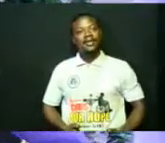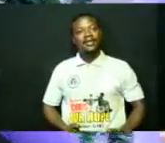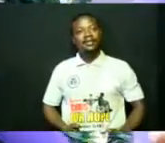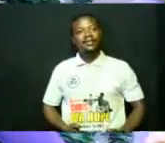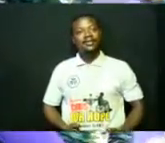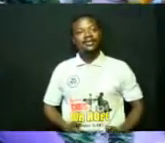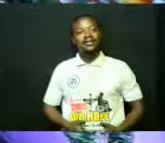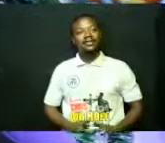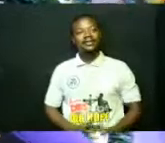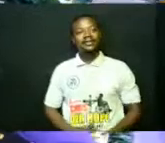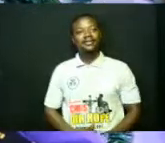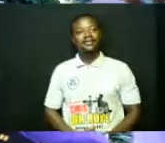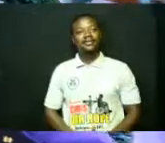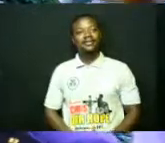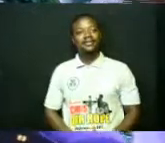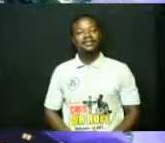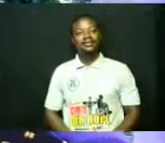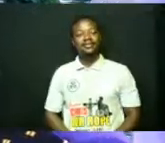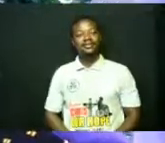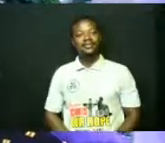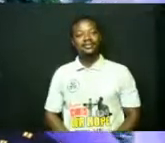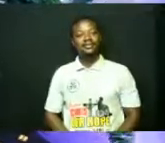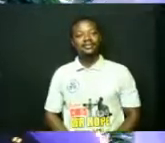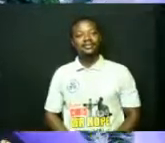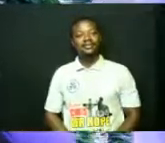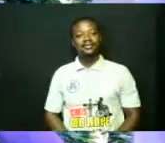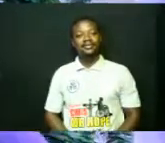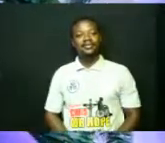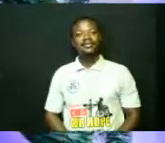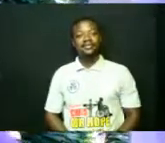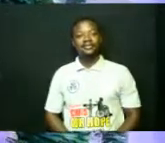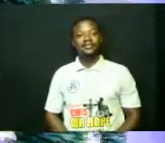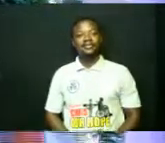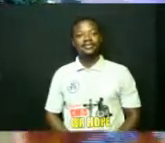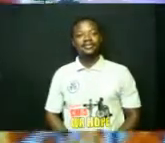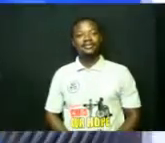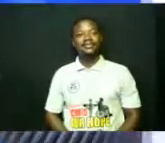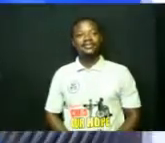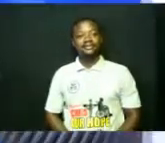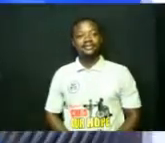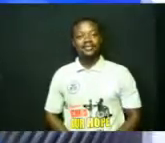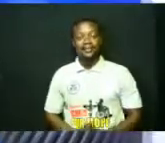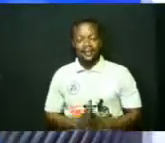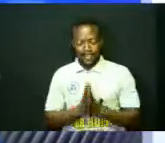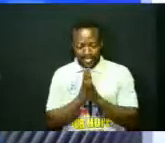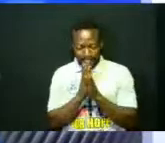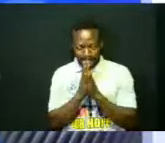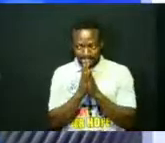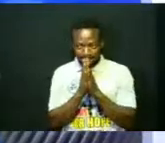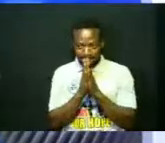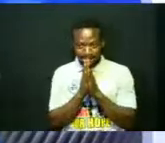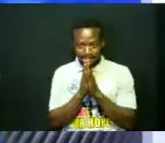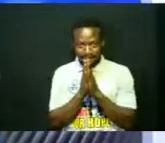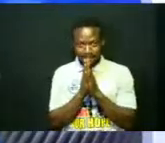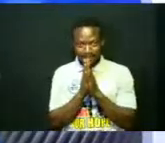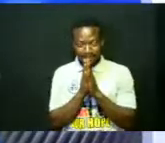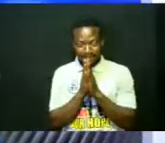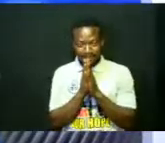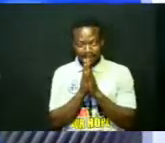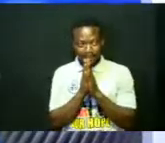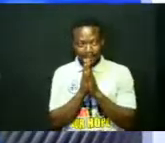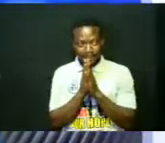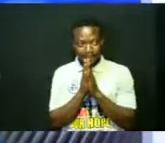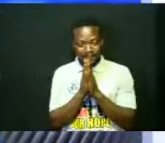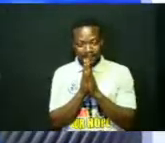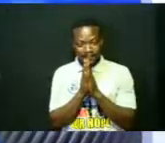glorified in the name of Jesus. Kade baruka babu shata. Bade kade bakuri andalabada.